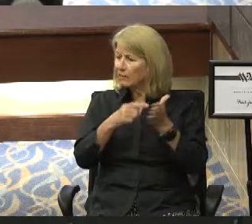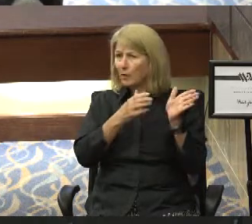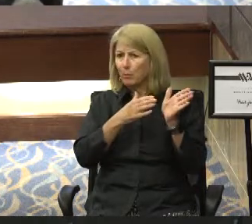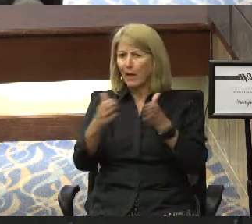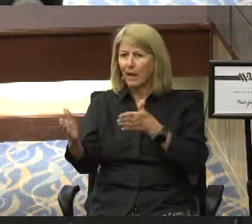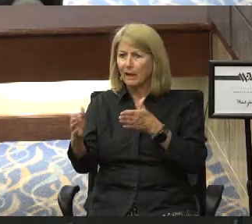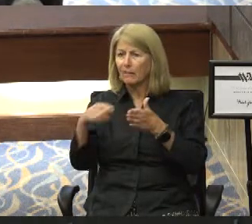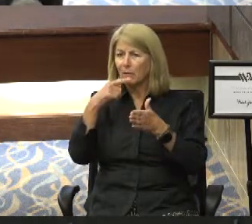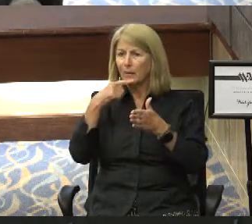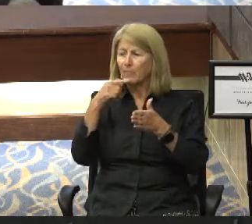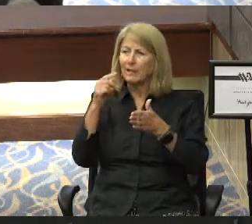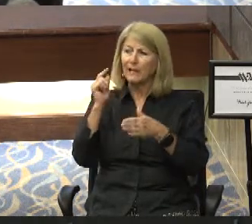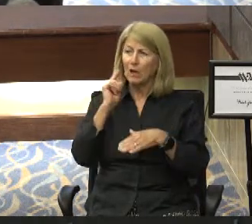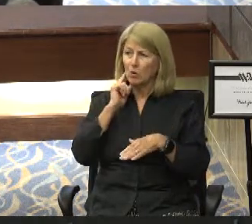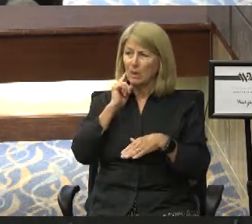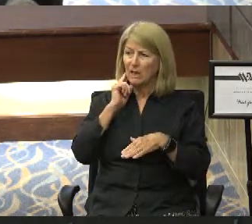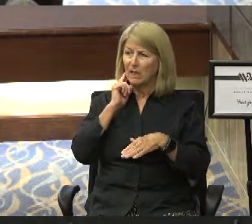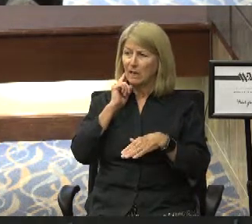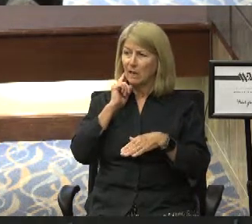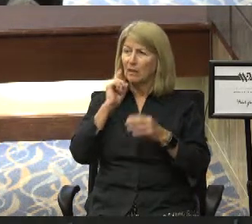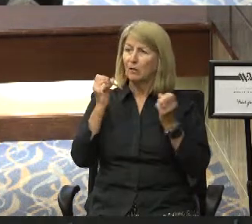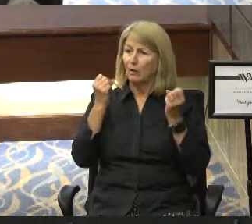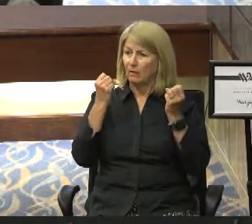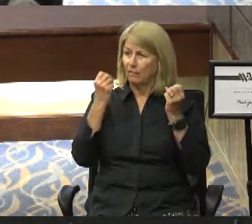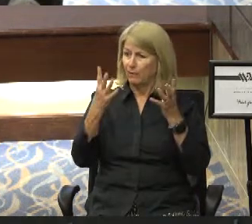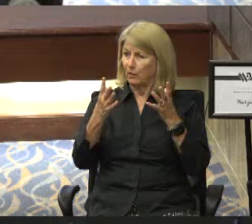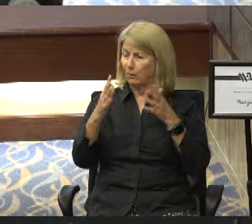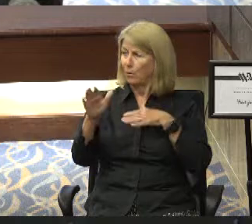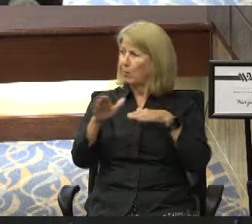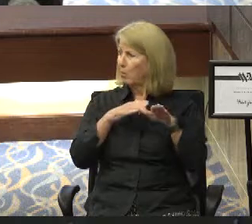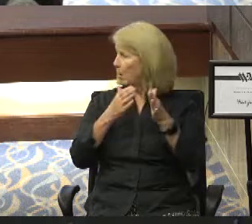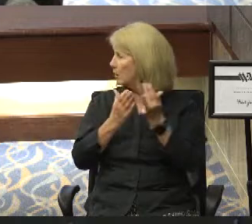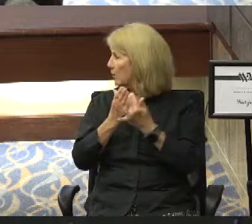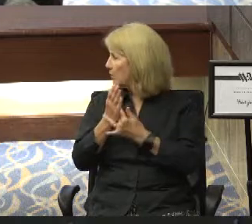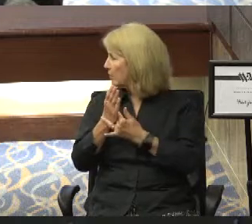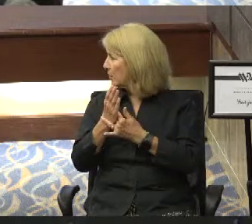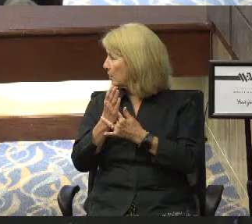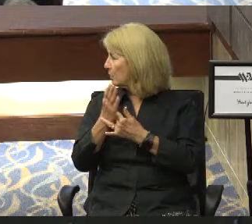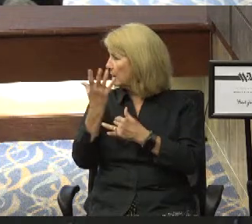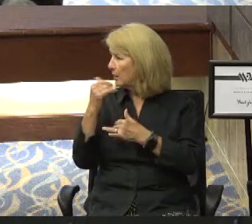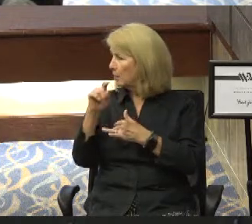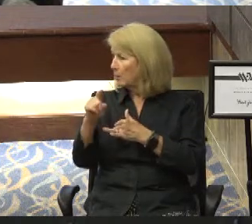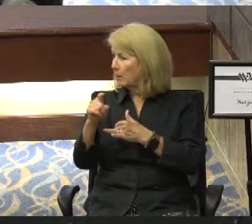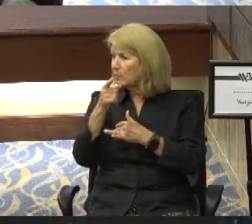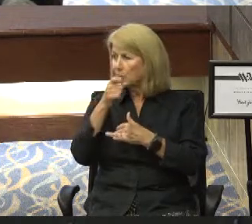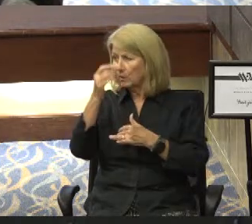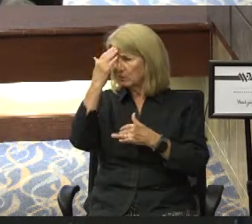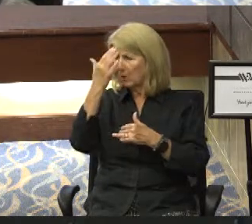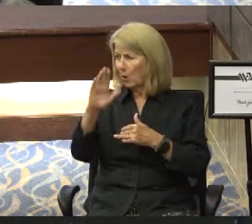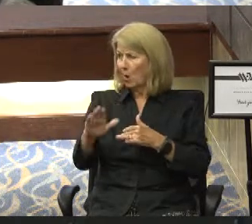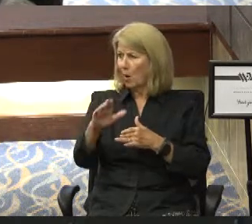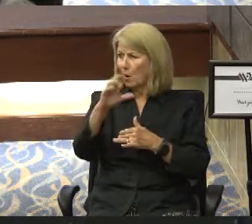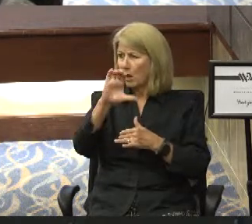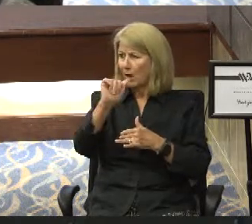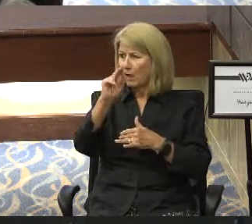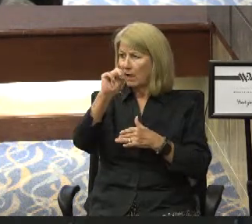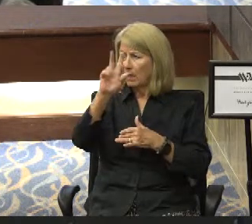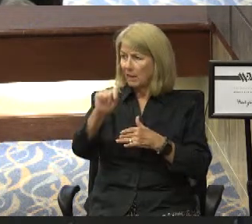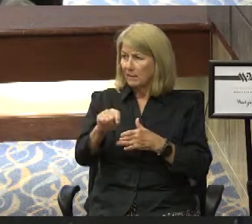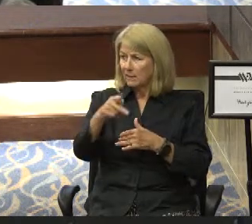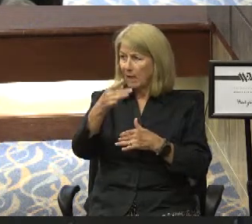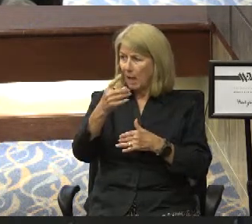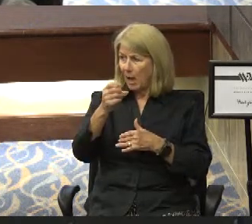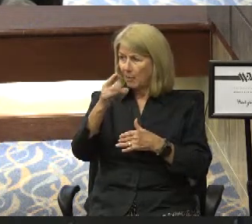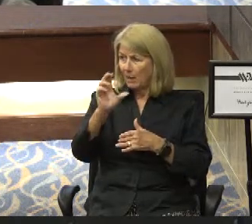items, and Clint has quite a few to walk through. If anyone's not familiar, Clint Peters is our Director of Development Services,